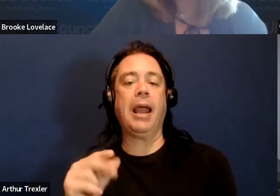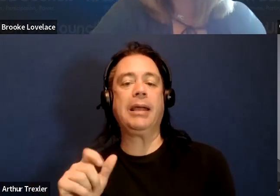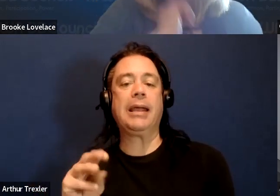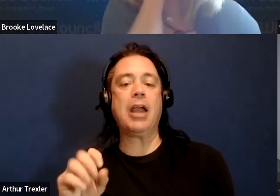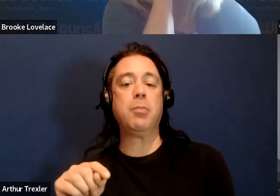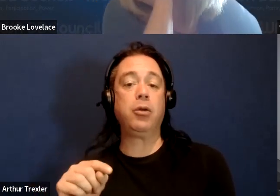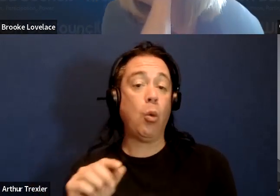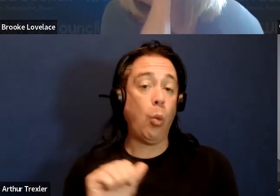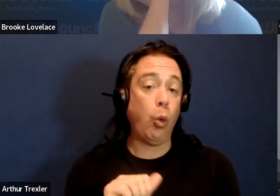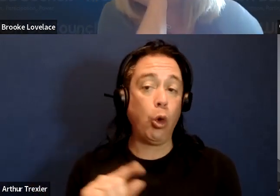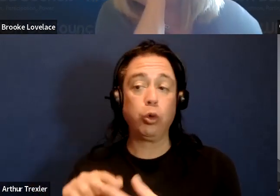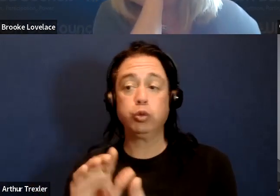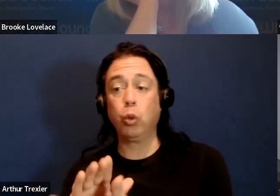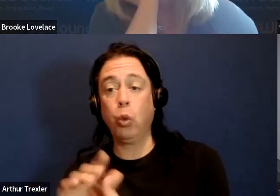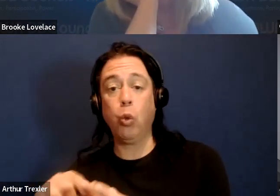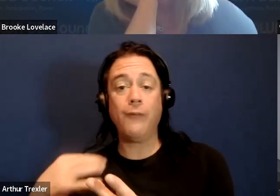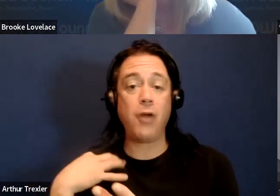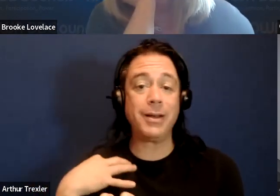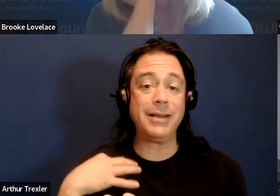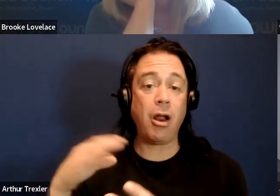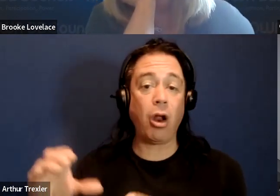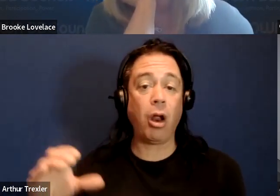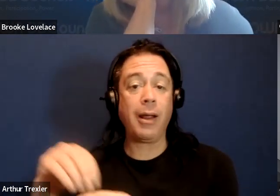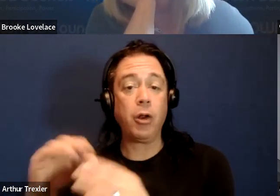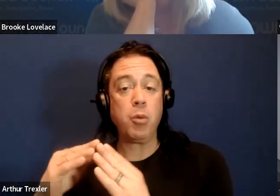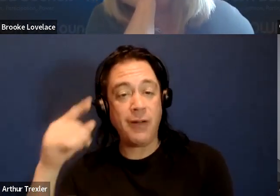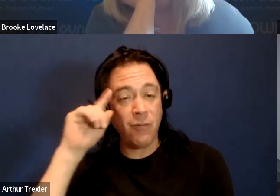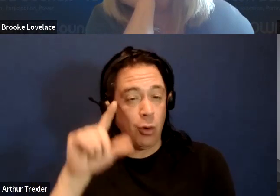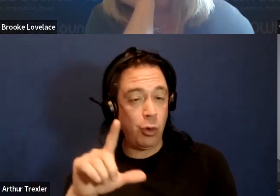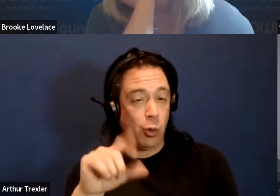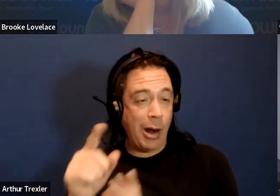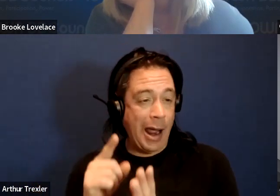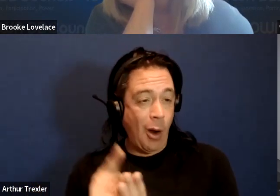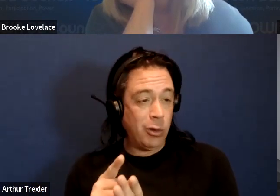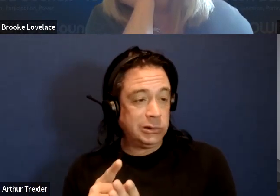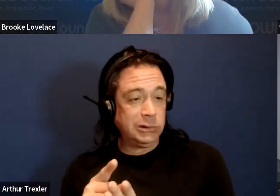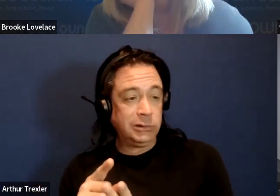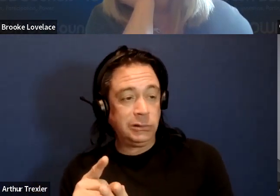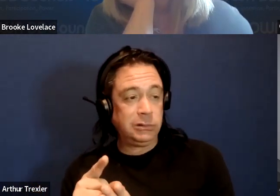or go to school or volunteer in the community for, I think it's 20 hours. I can't remember now